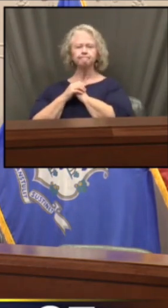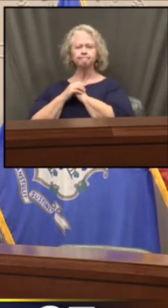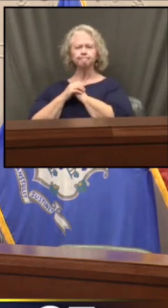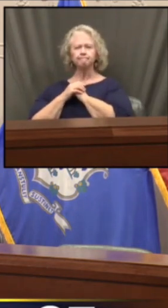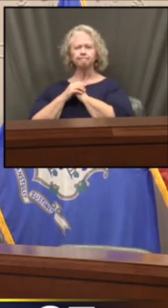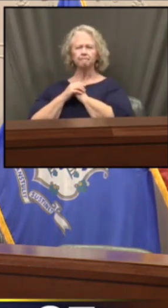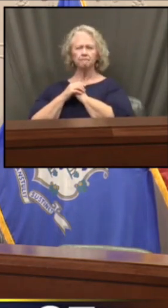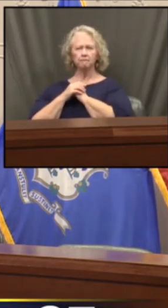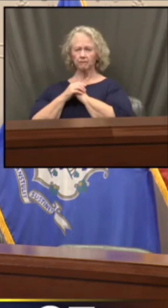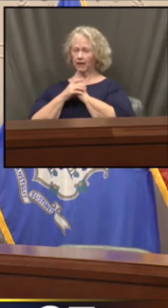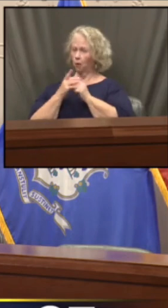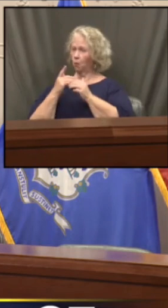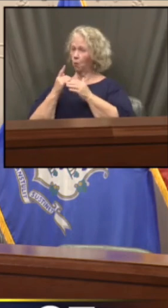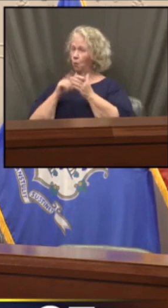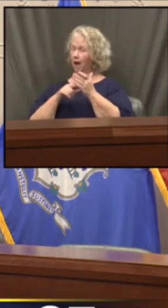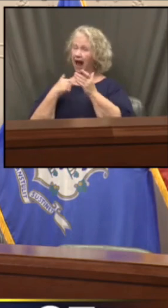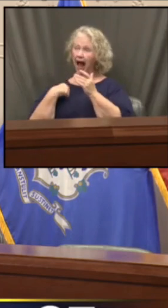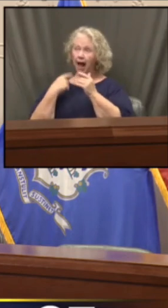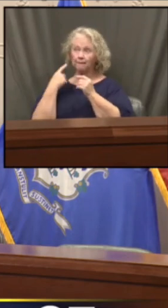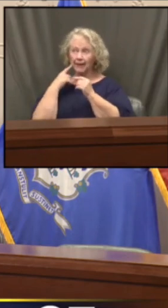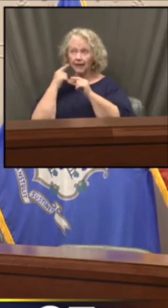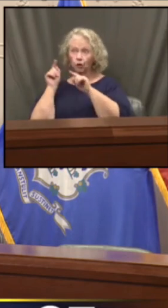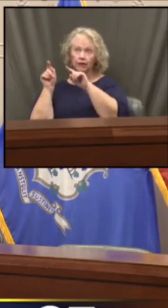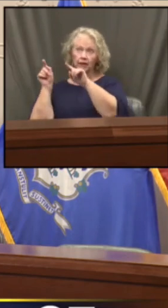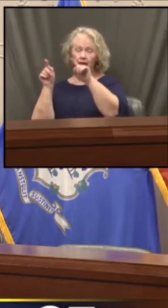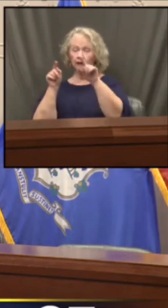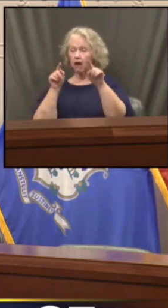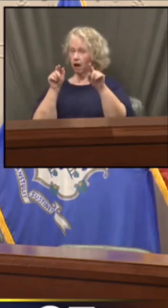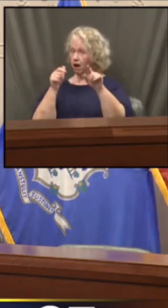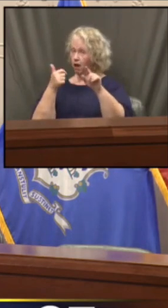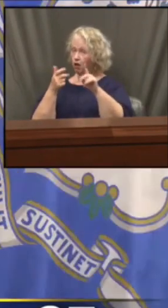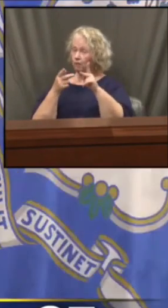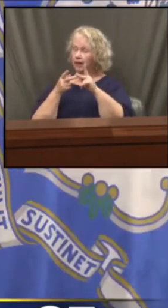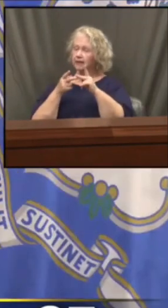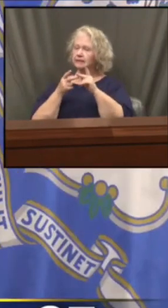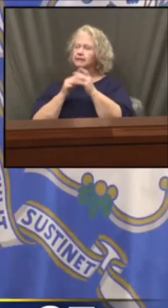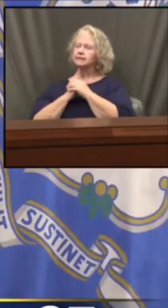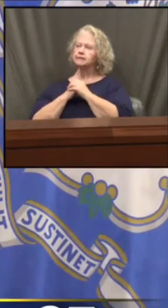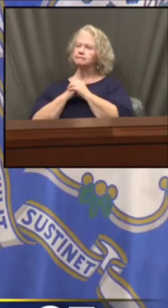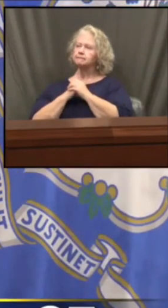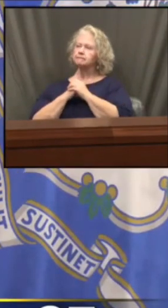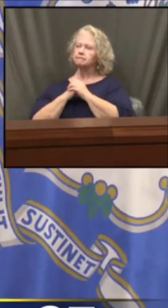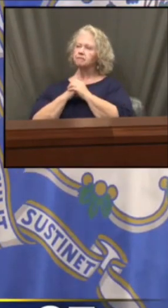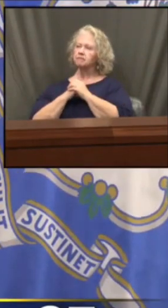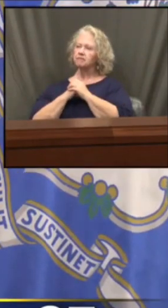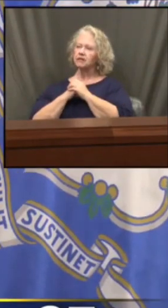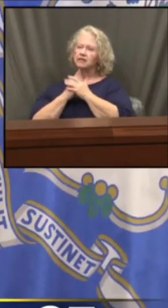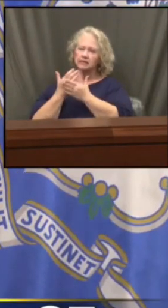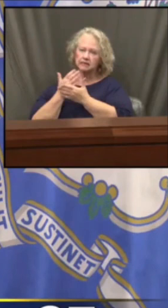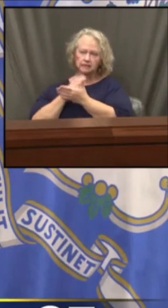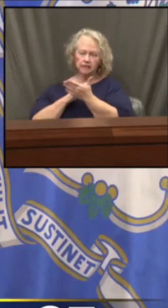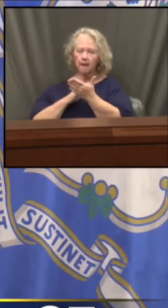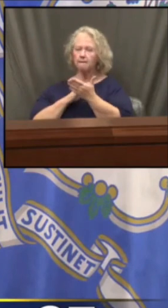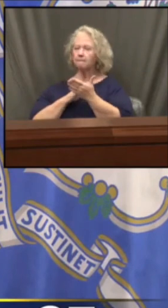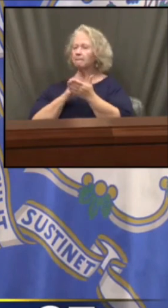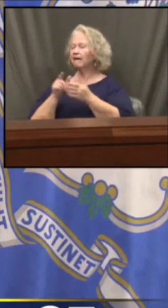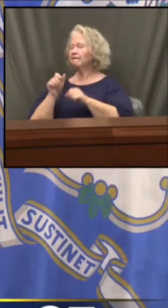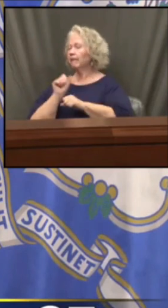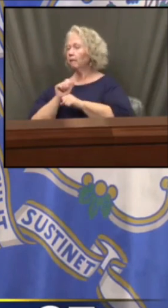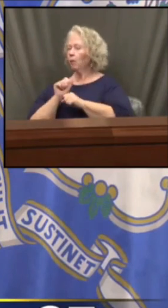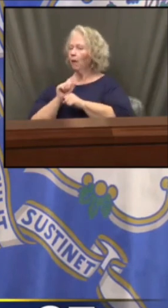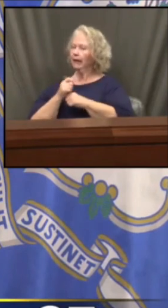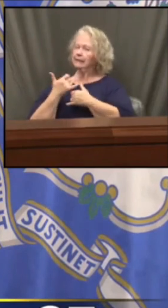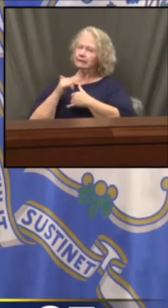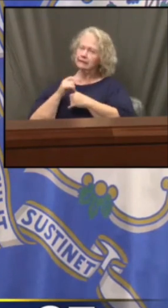What I'm hearing from the other states, Julia, is, while people are, some of the state employees, are, maybe are thinking about